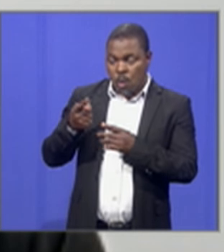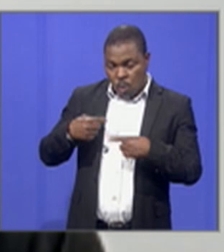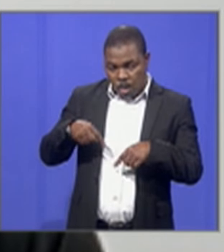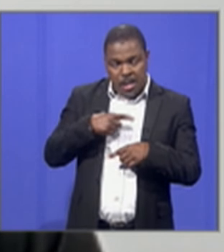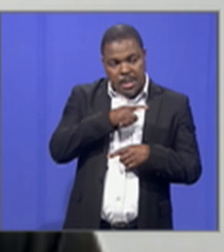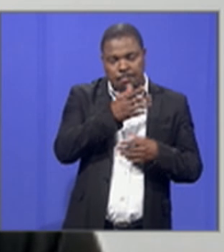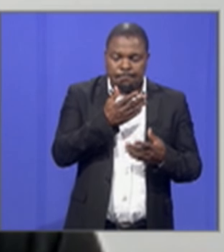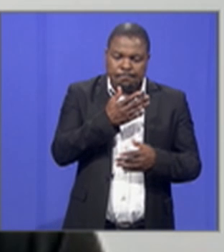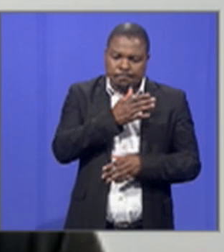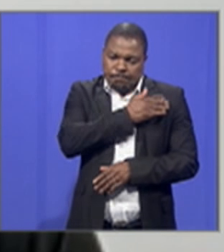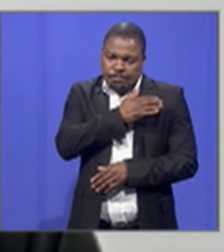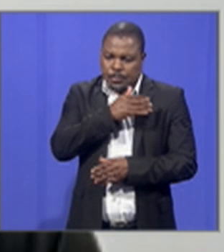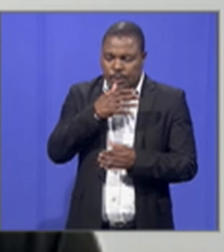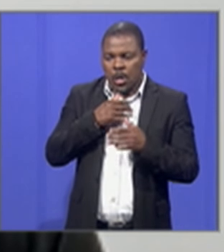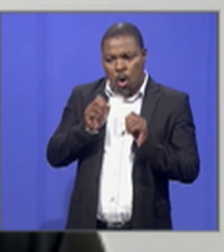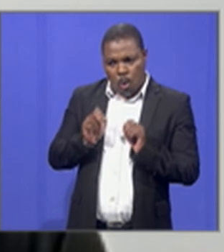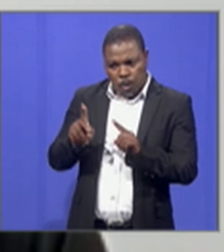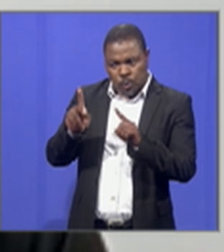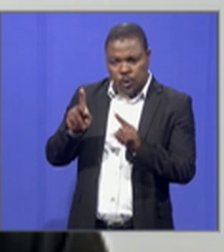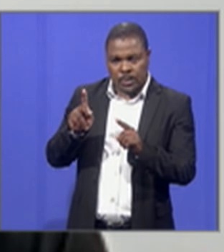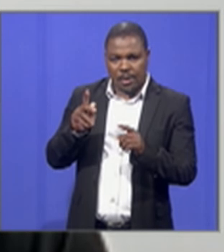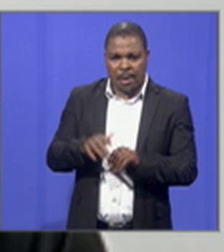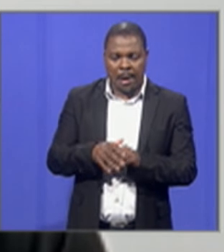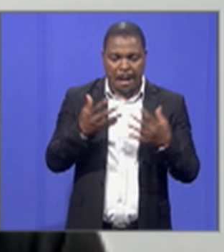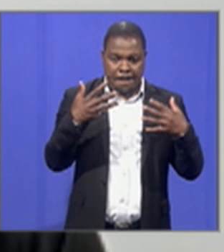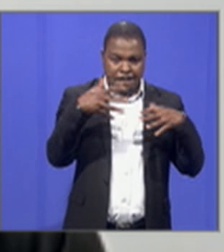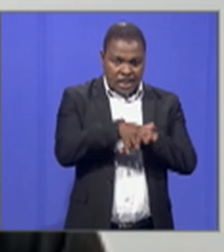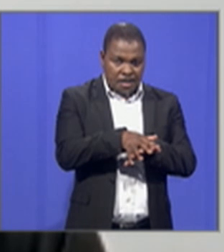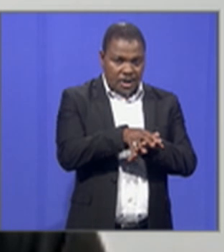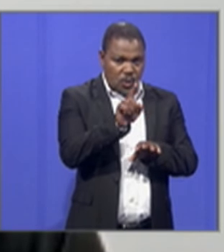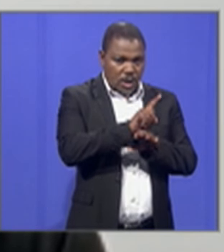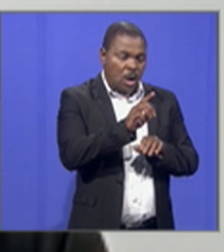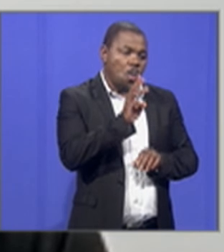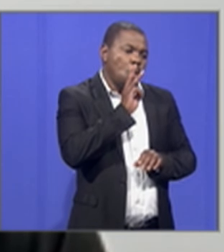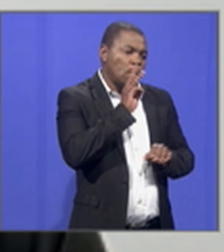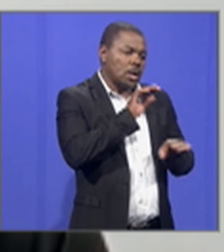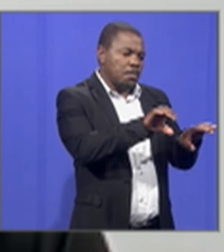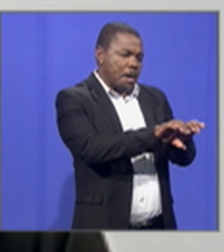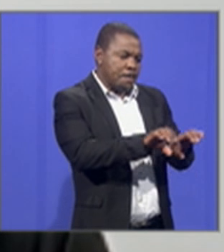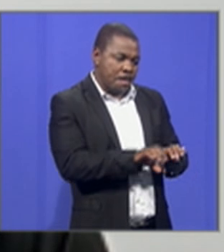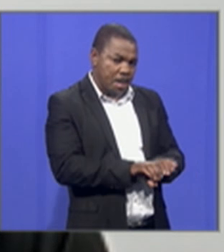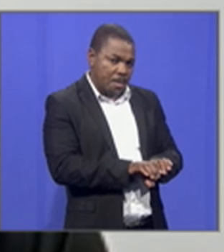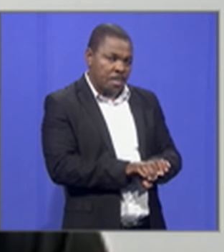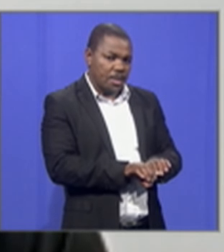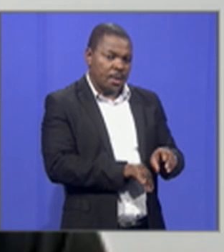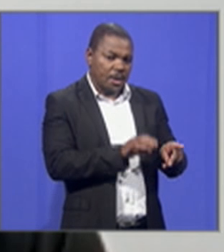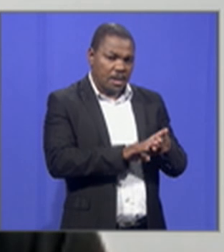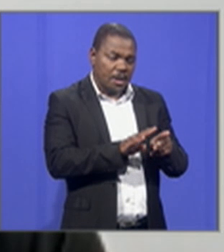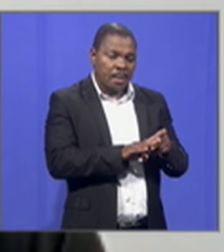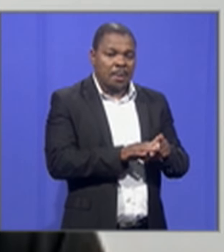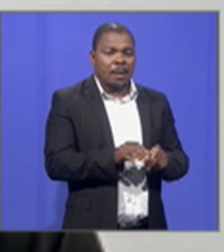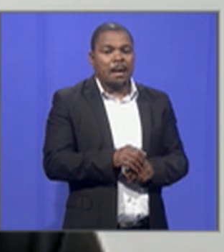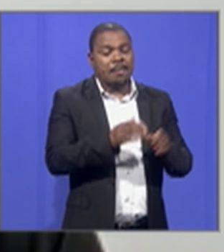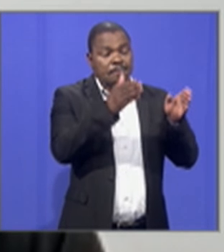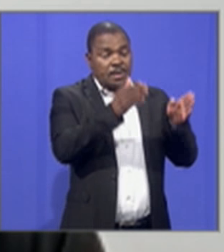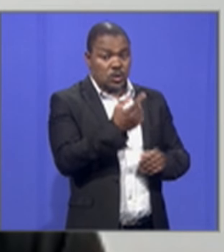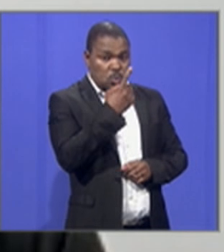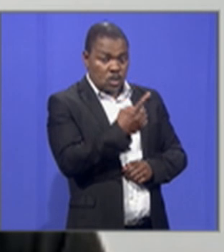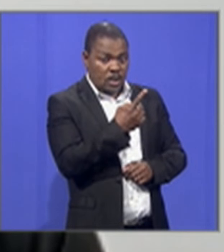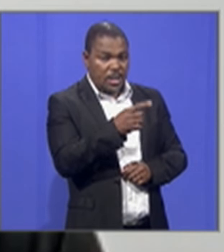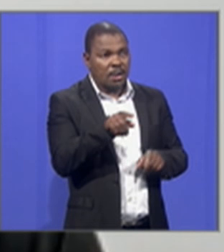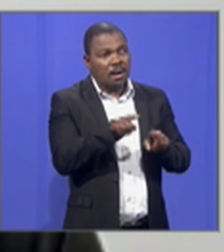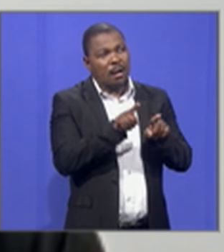sebaka sa go implementa taba ya go connecta metsi. Phase 1 ya gona e be ya karetša